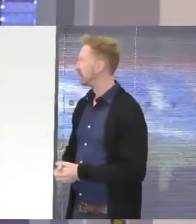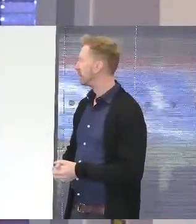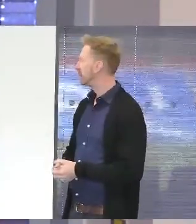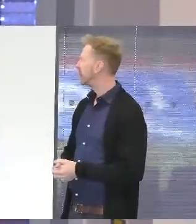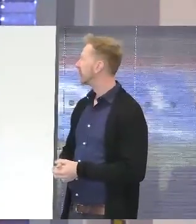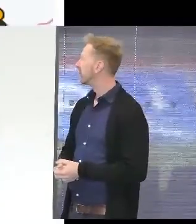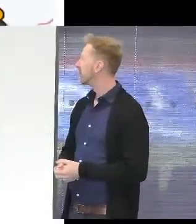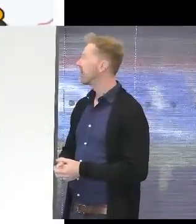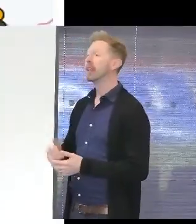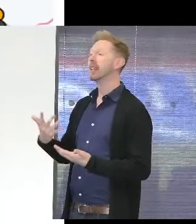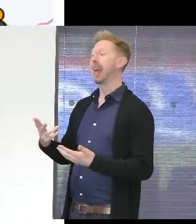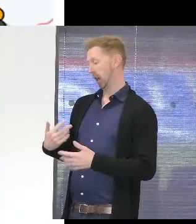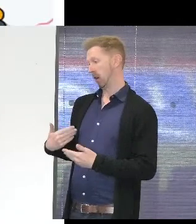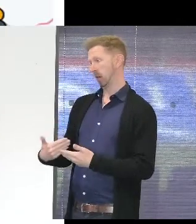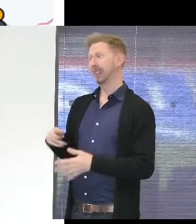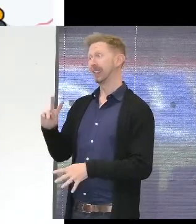And now we're on to the second year.